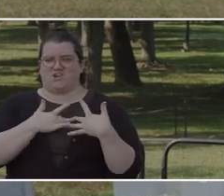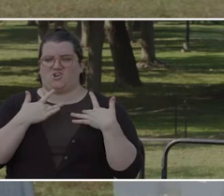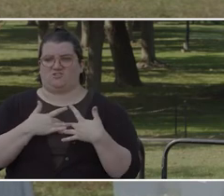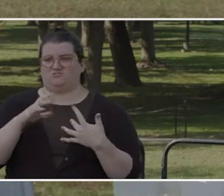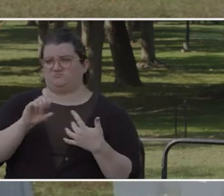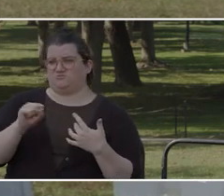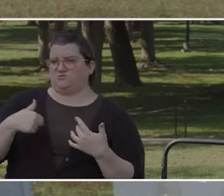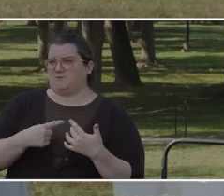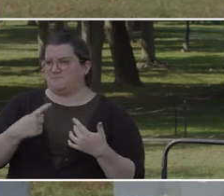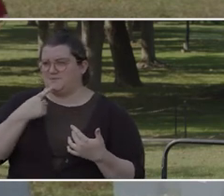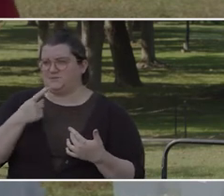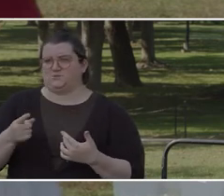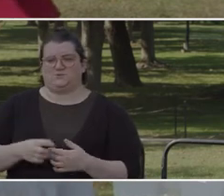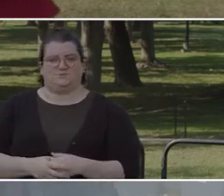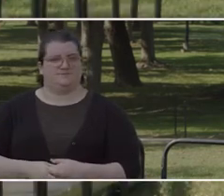We miss you all.